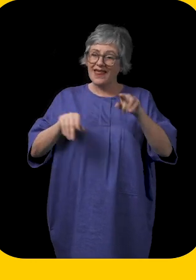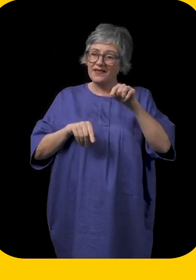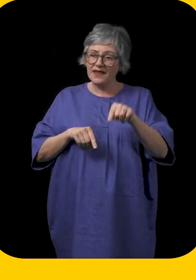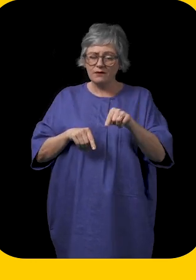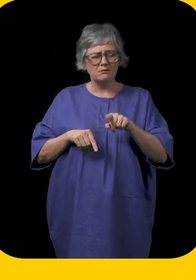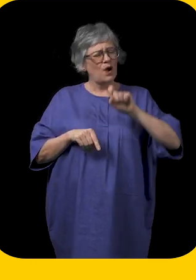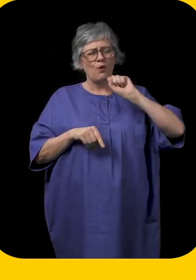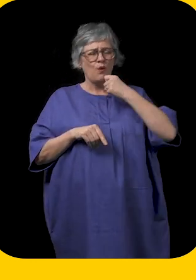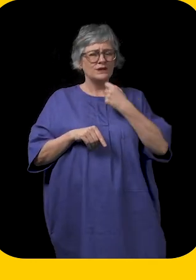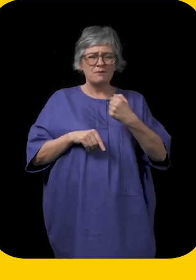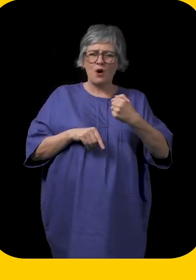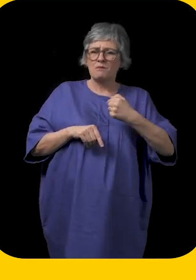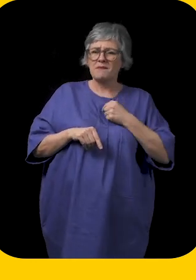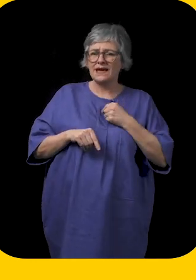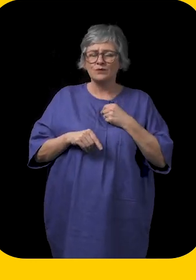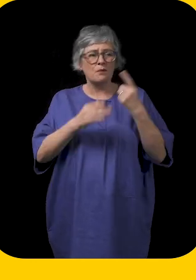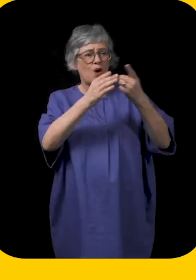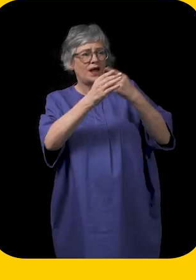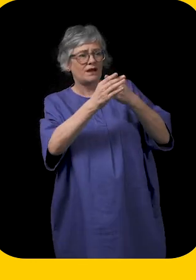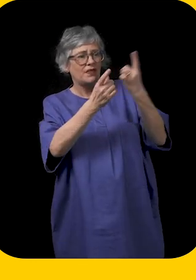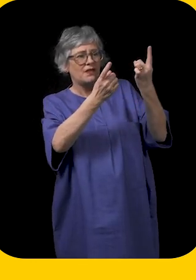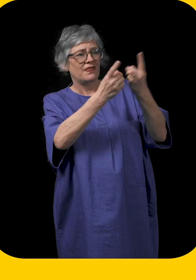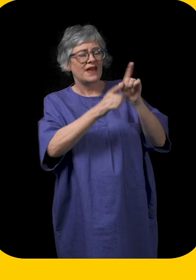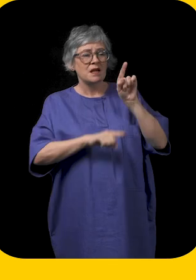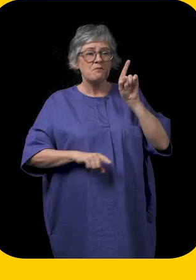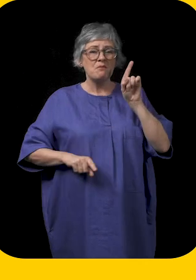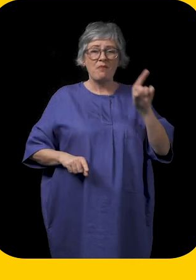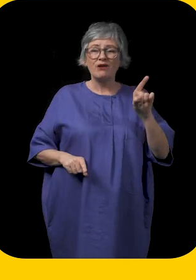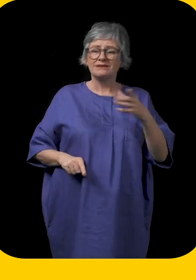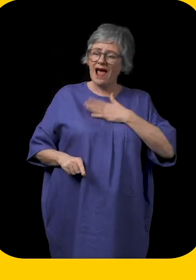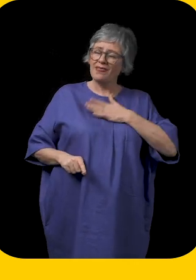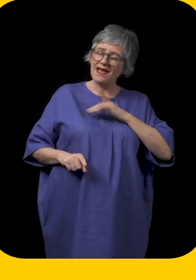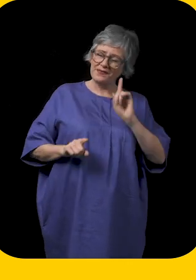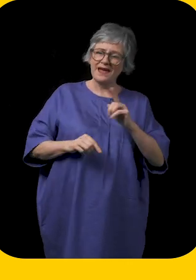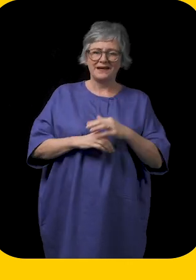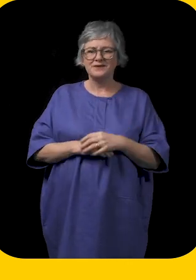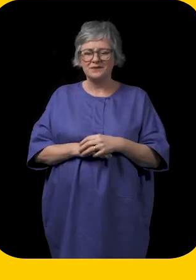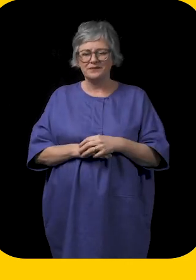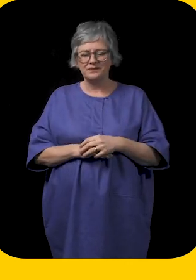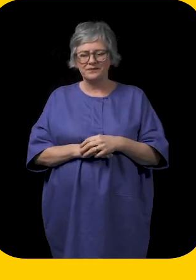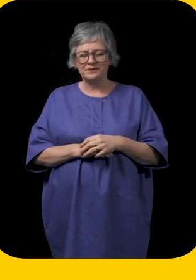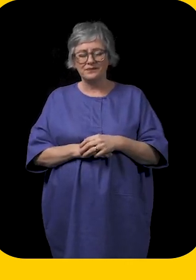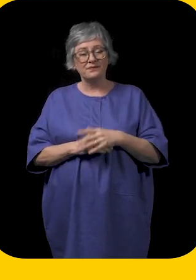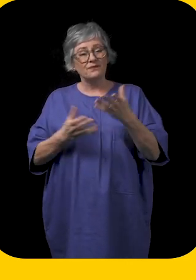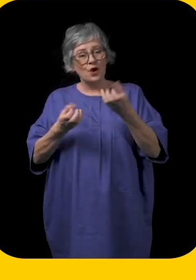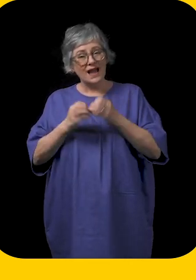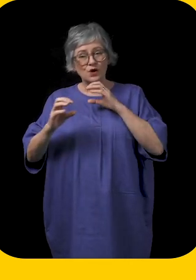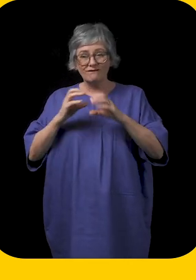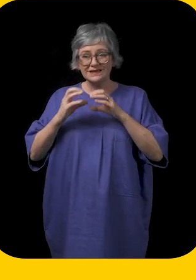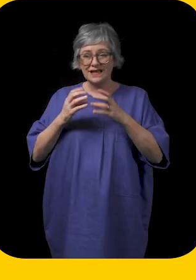conversation just like that. When it wasn't about me, it was about something else. And I thought I liked that.